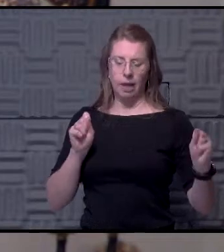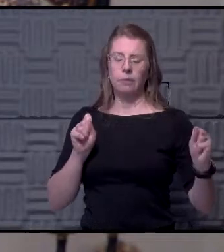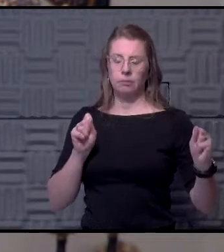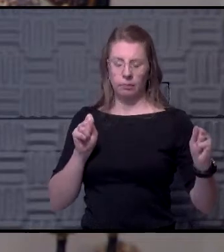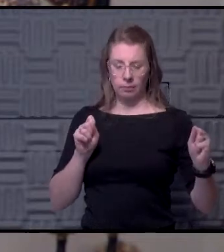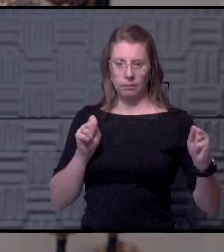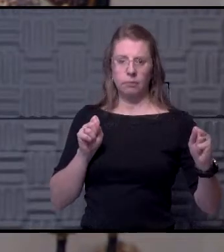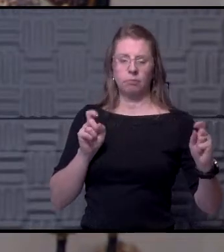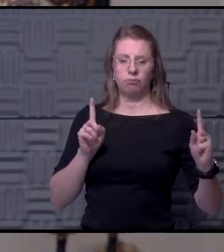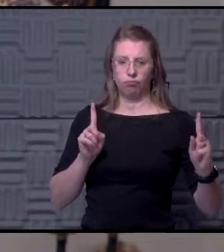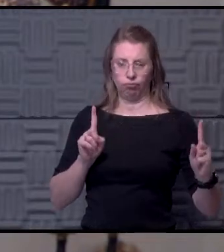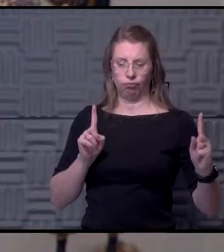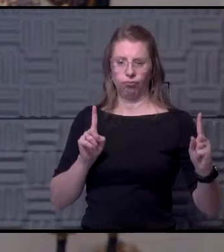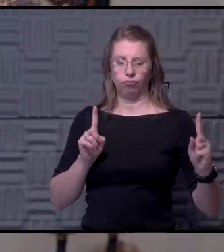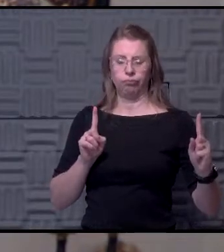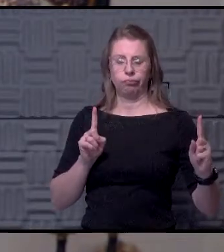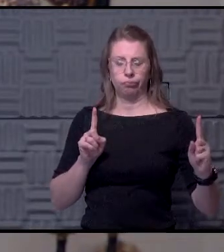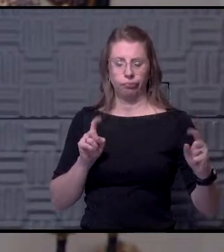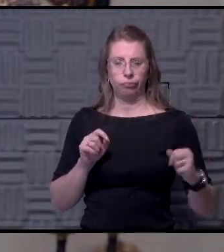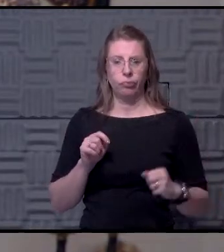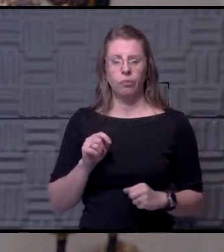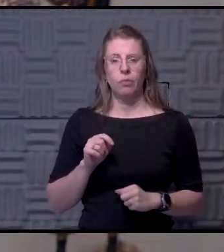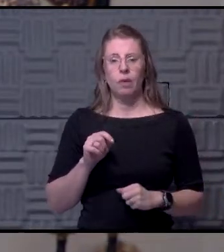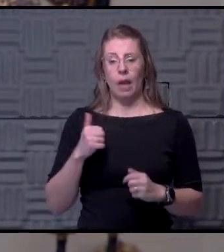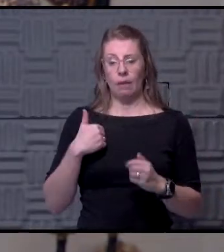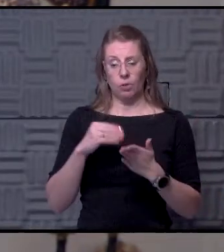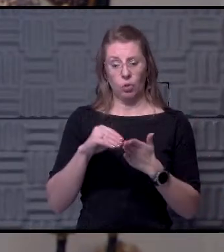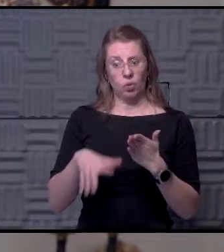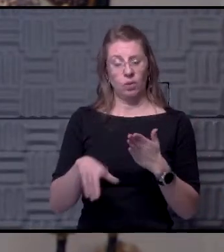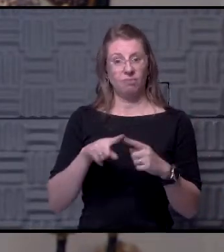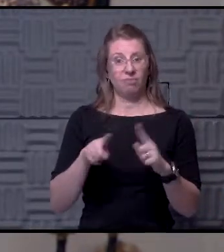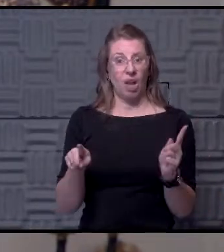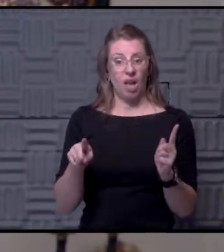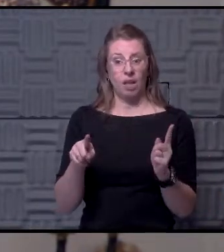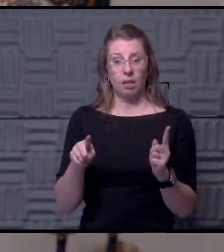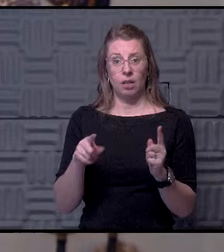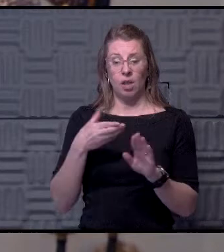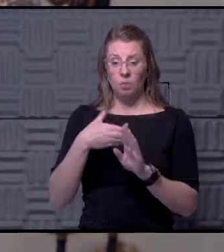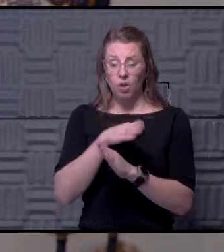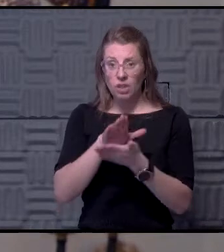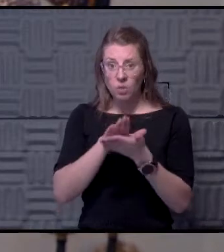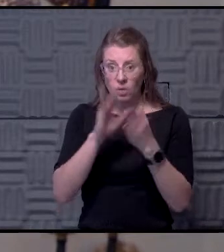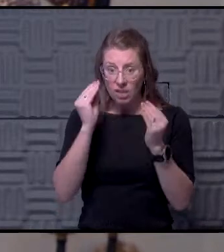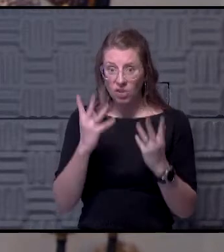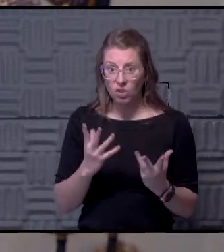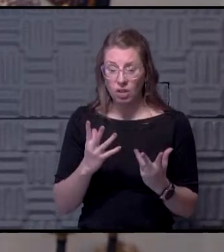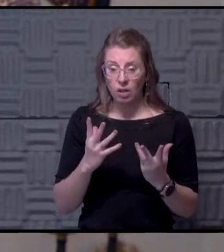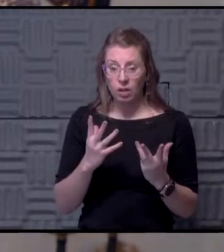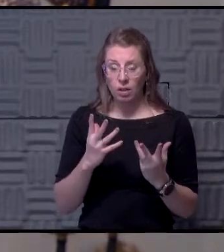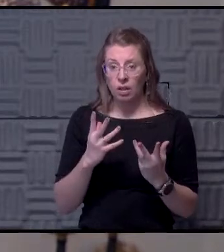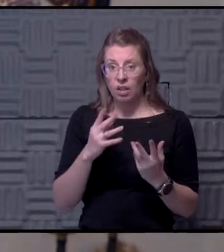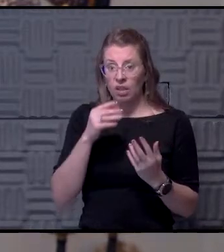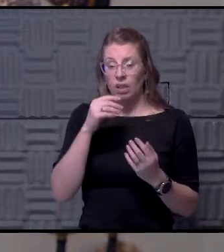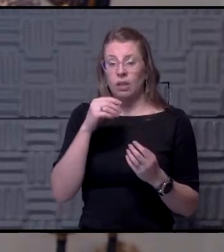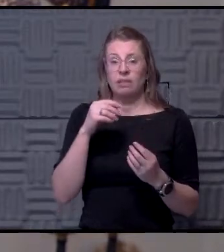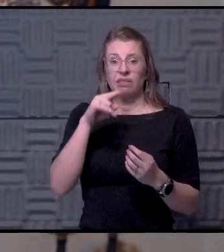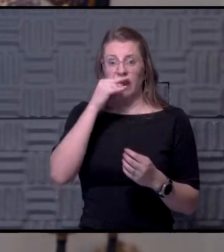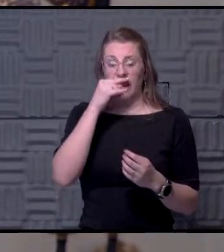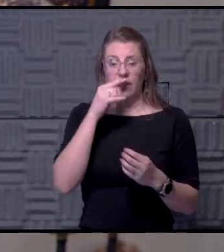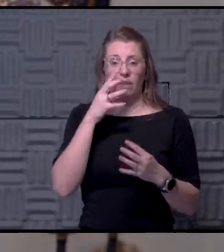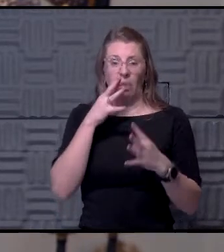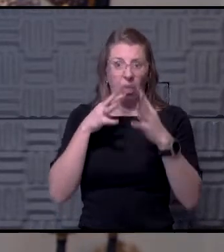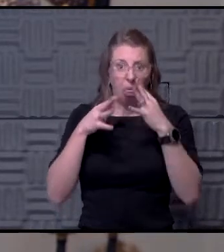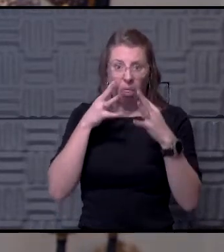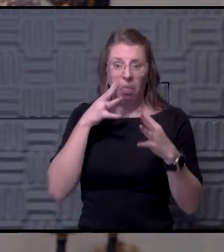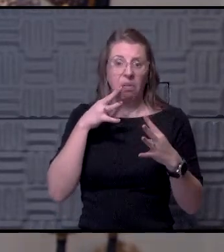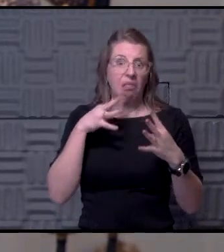distance between. Are they have students, but are they like preschool teachers that the kids have snotty noses and